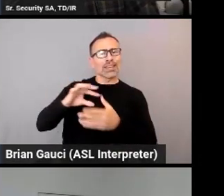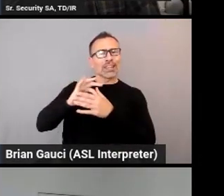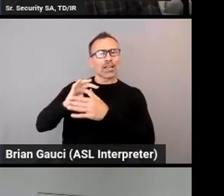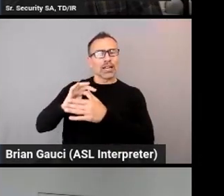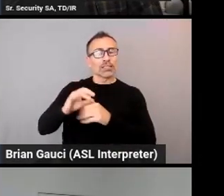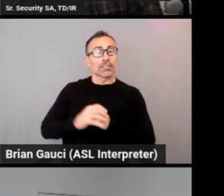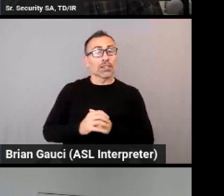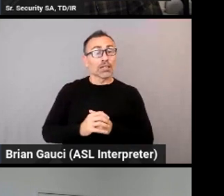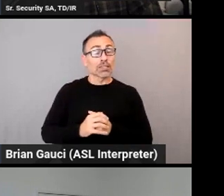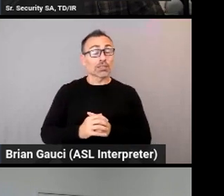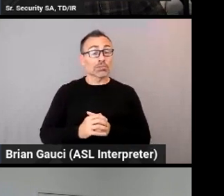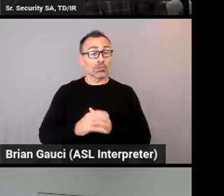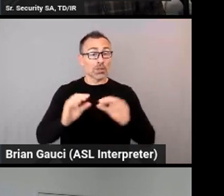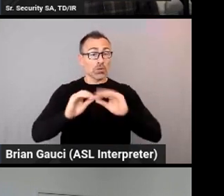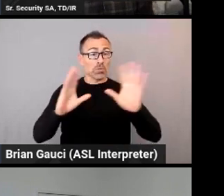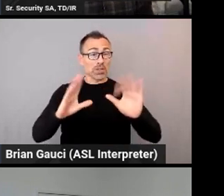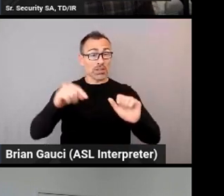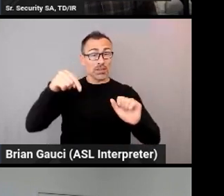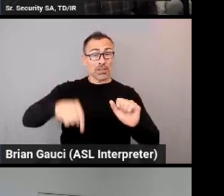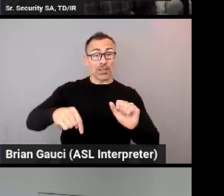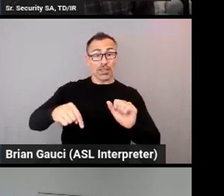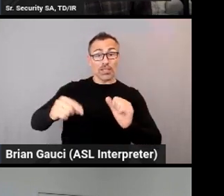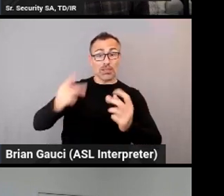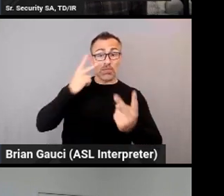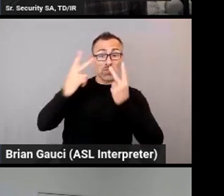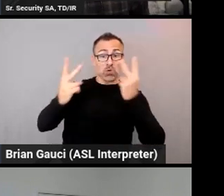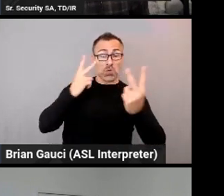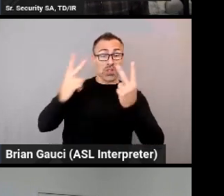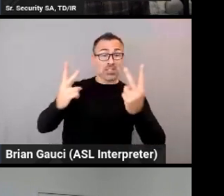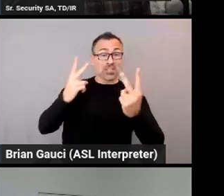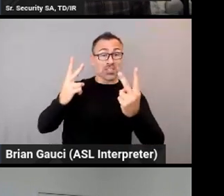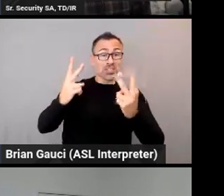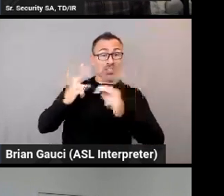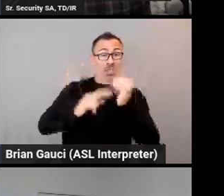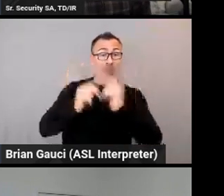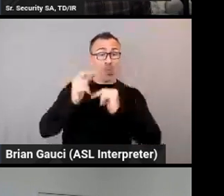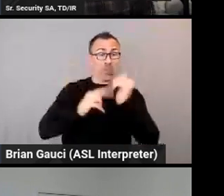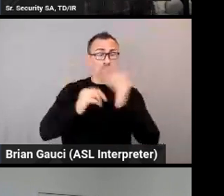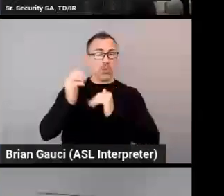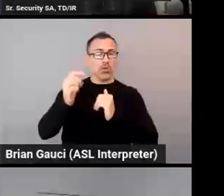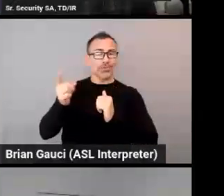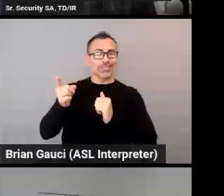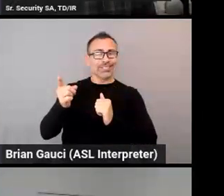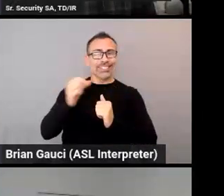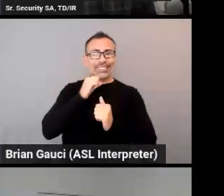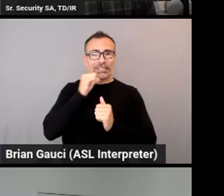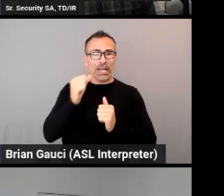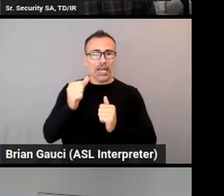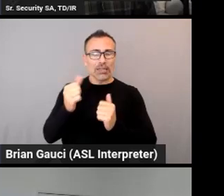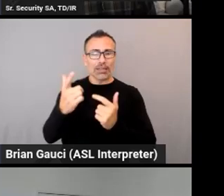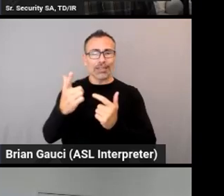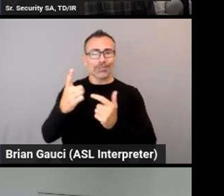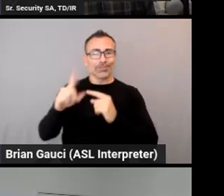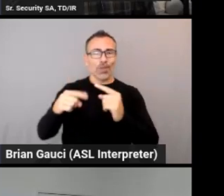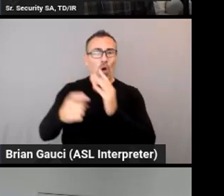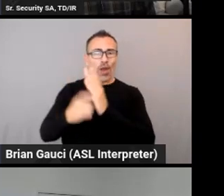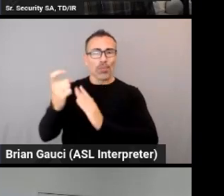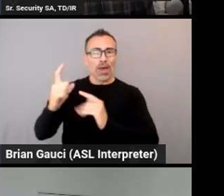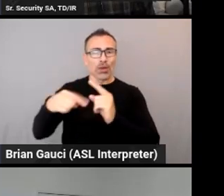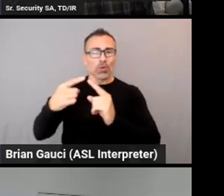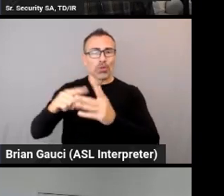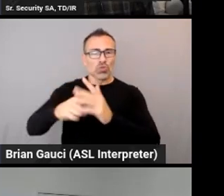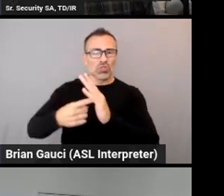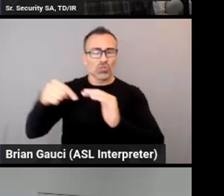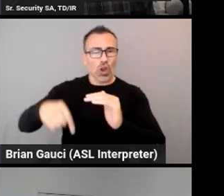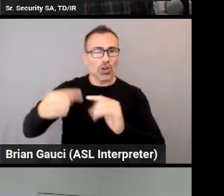visualization that I built is not, purely out of the box. Marshall and Anna will show you today how you can kind of take our default visualizations and